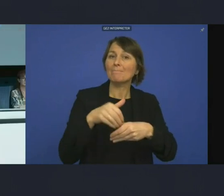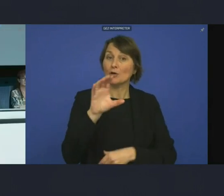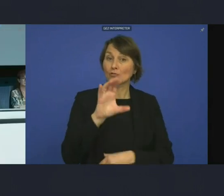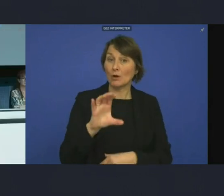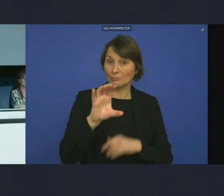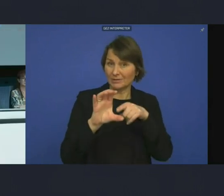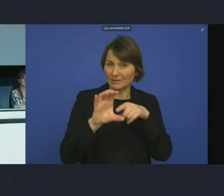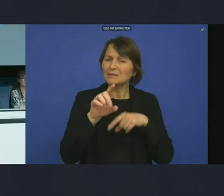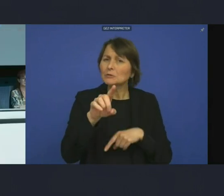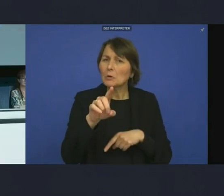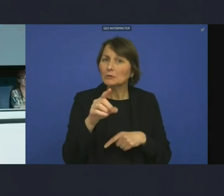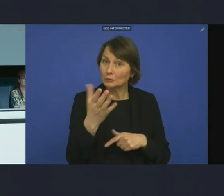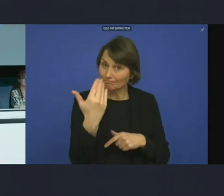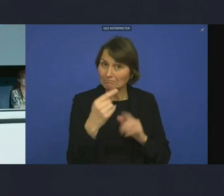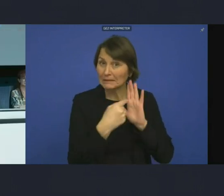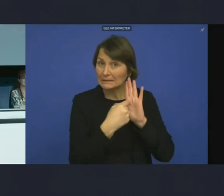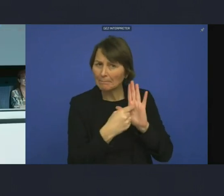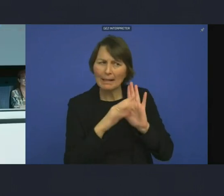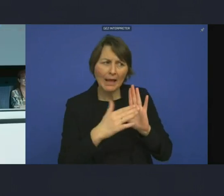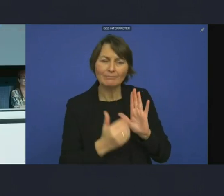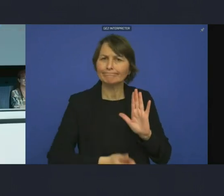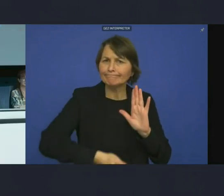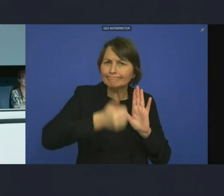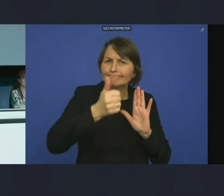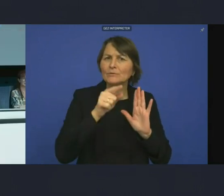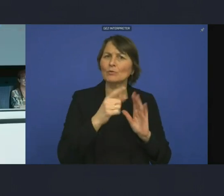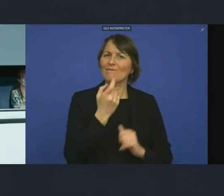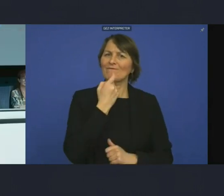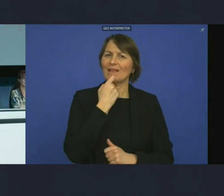how to promote health and sport that is worth sharing wider.